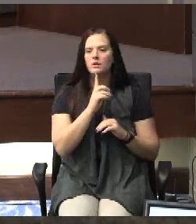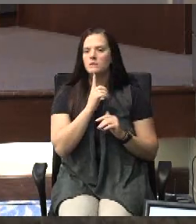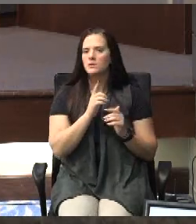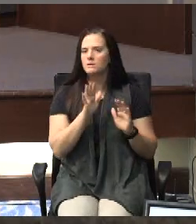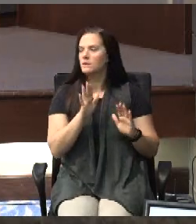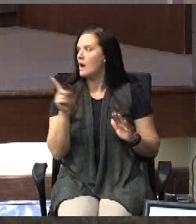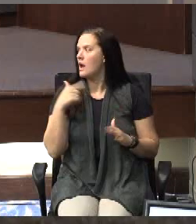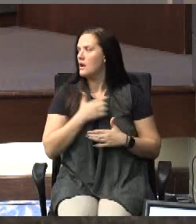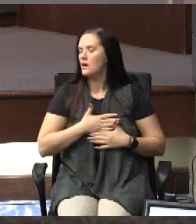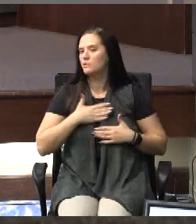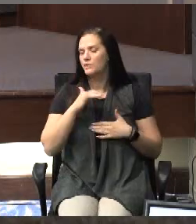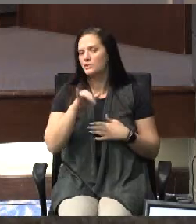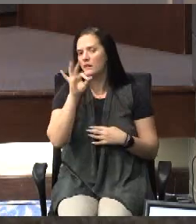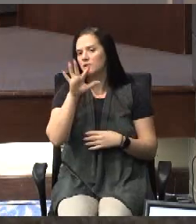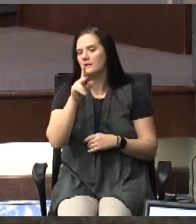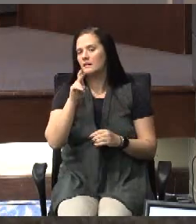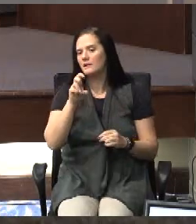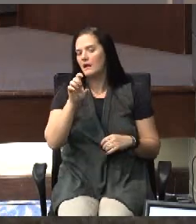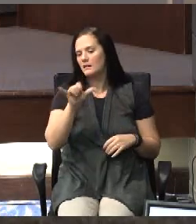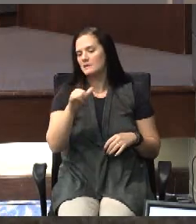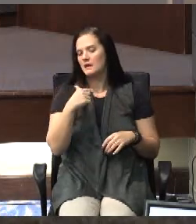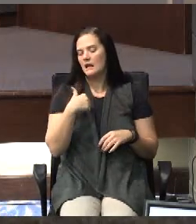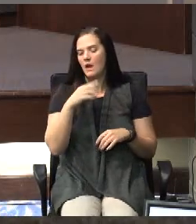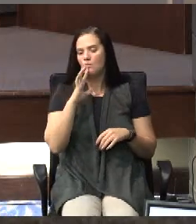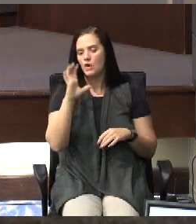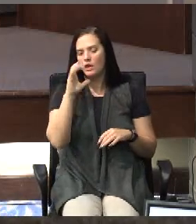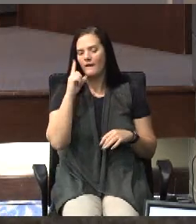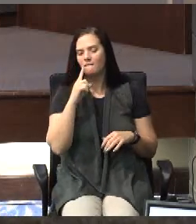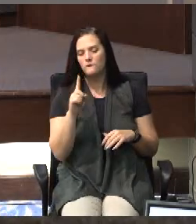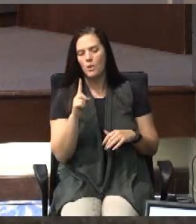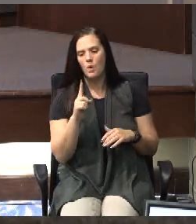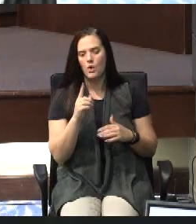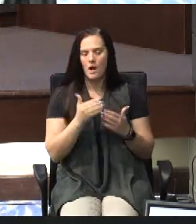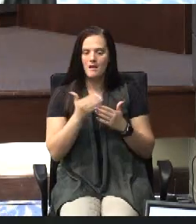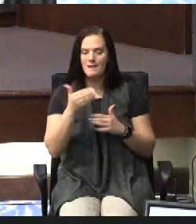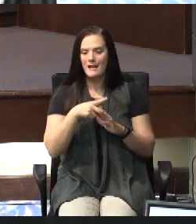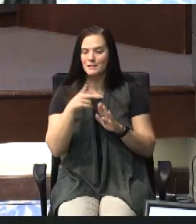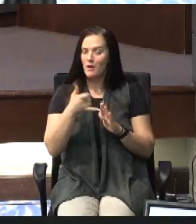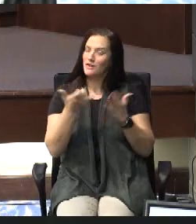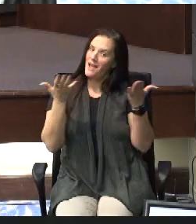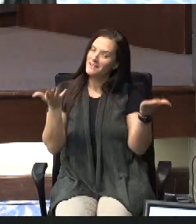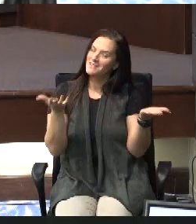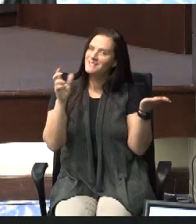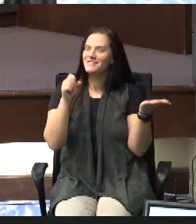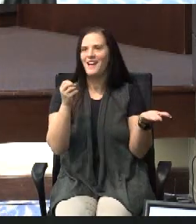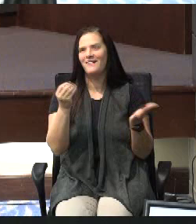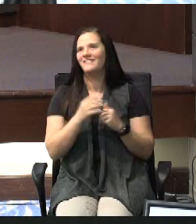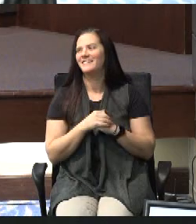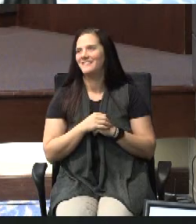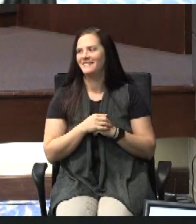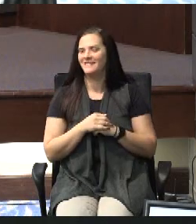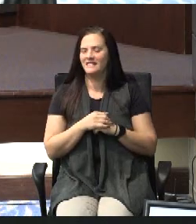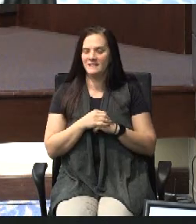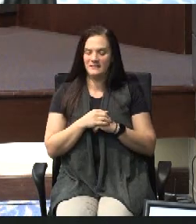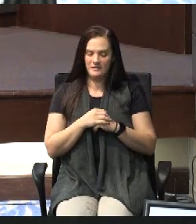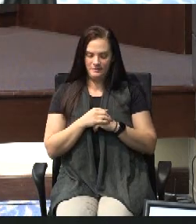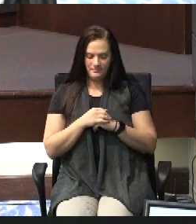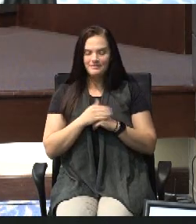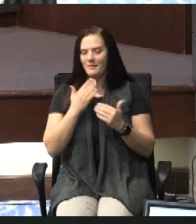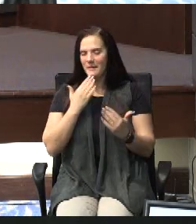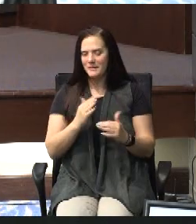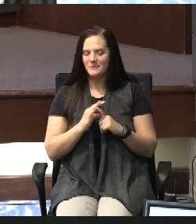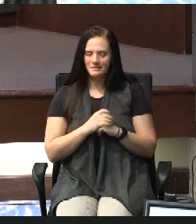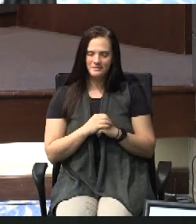I appreciate that, and Kelsey and I were looking for a next project, so that might be it. But